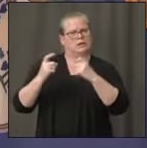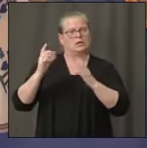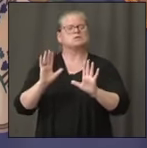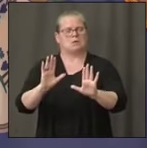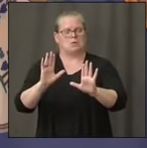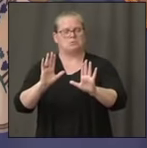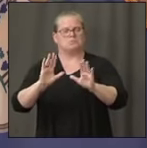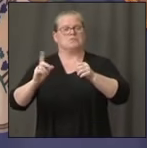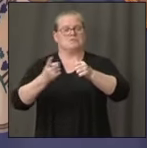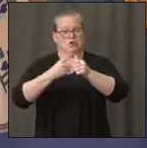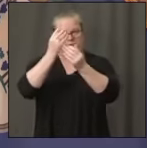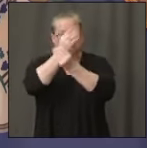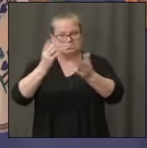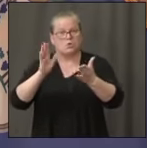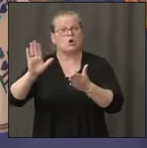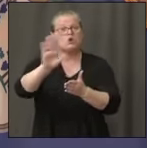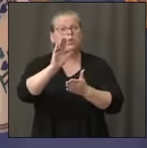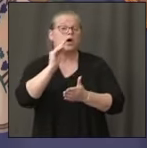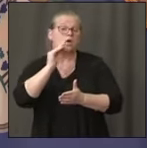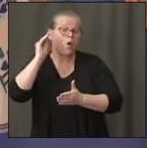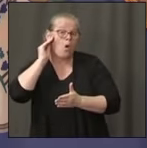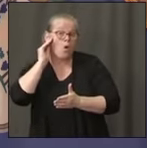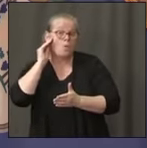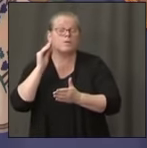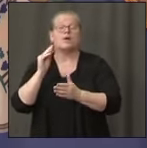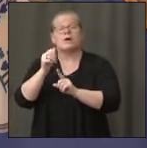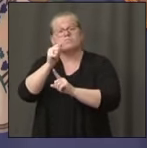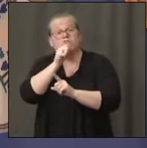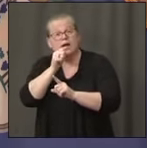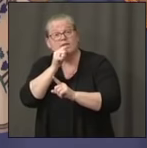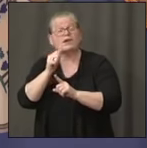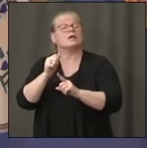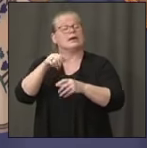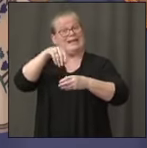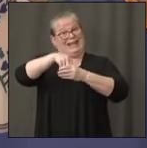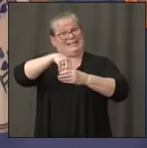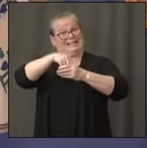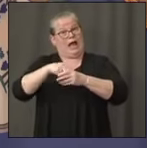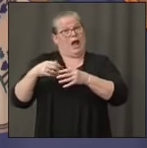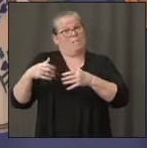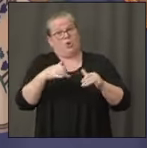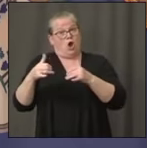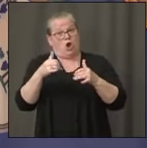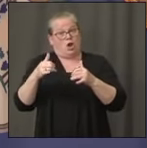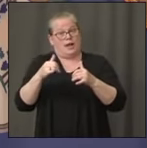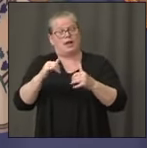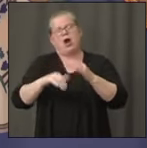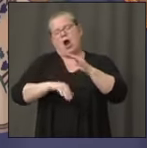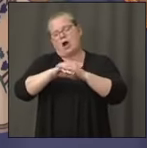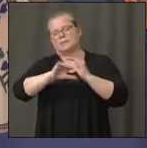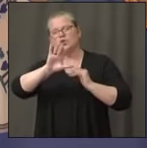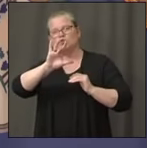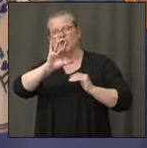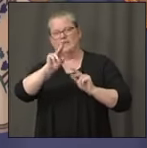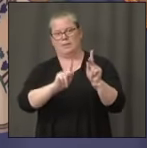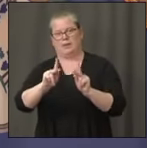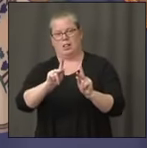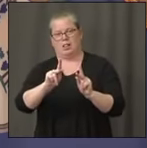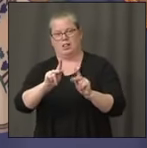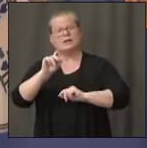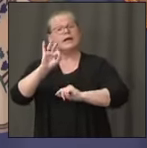gatherings, you can have up to 25 people indoors and up to 100 outdoors. Let me tell you what our